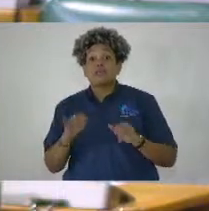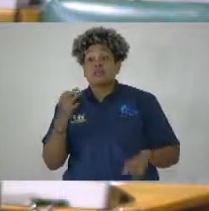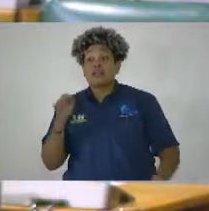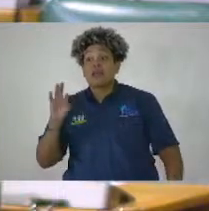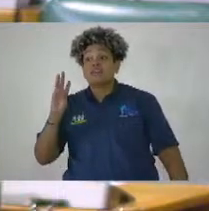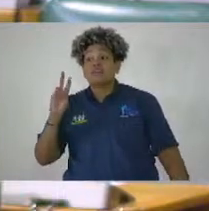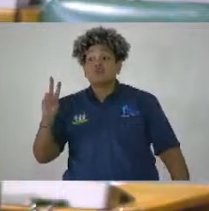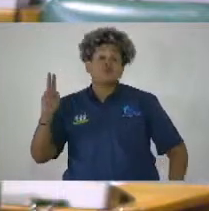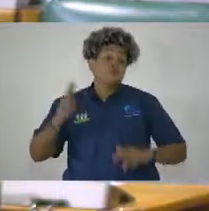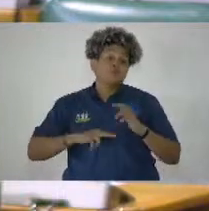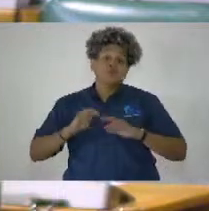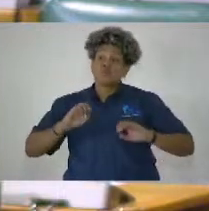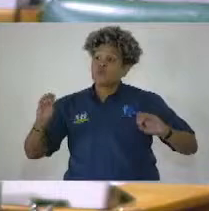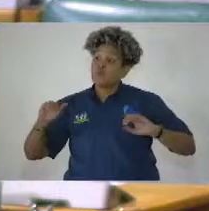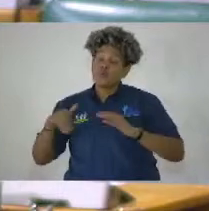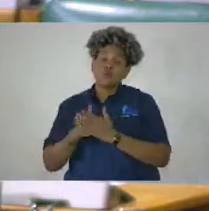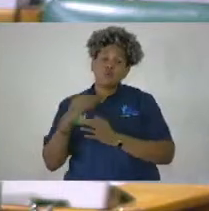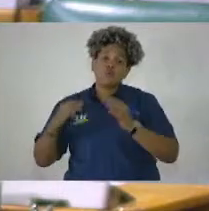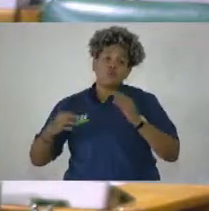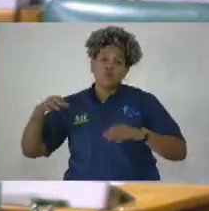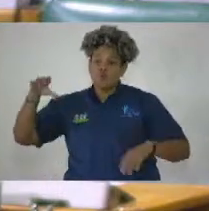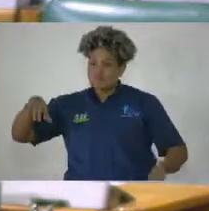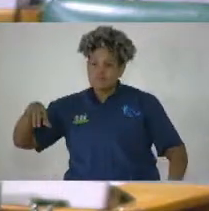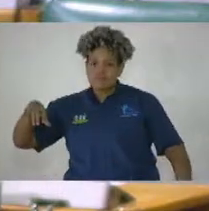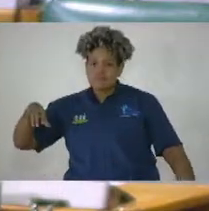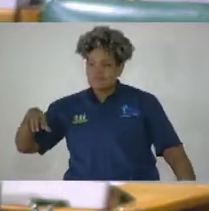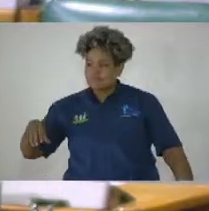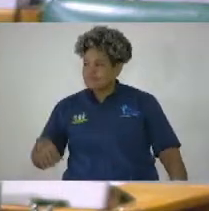by members of the judiciary.